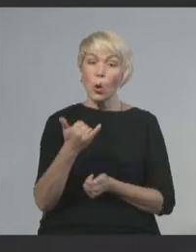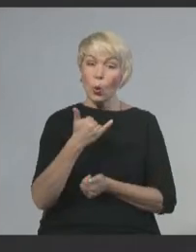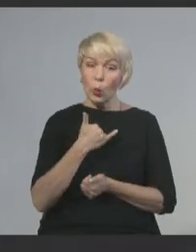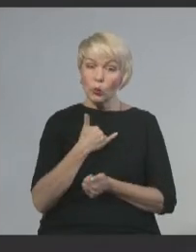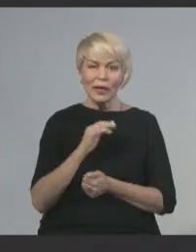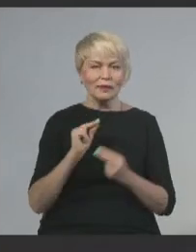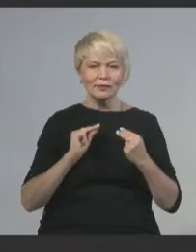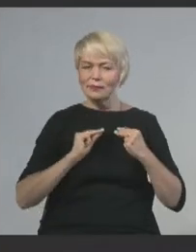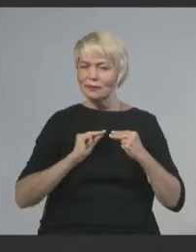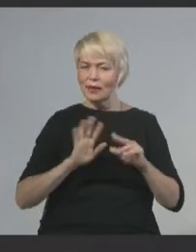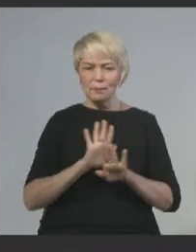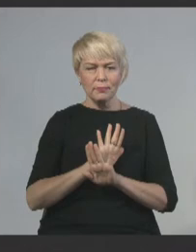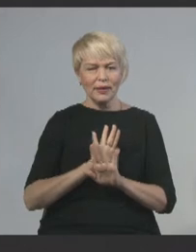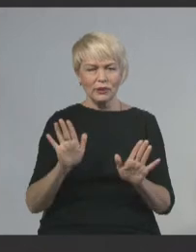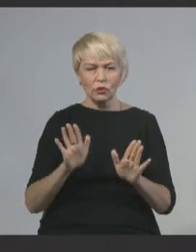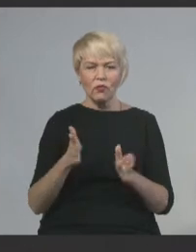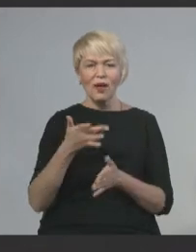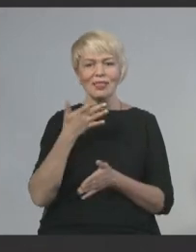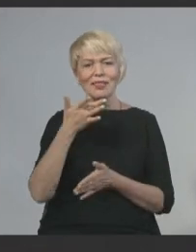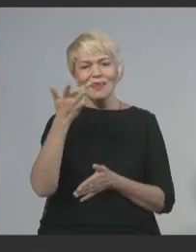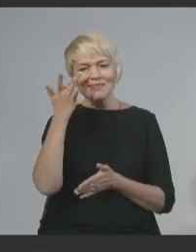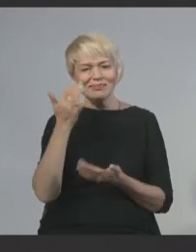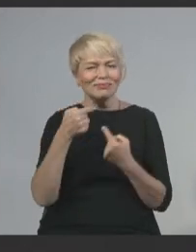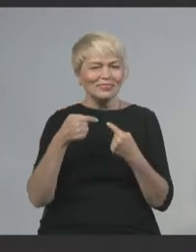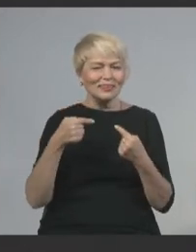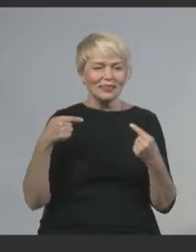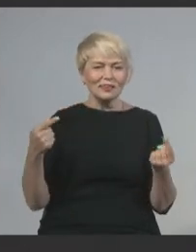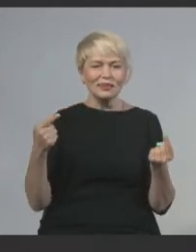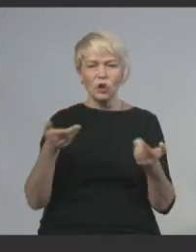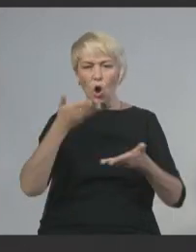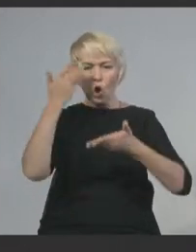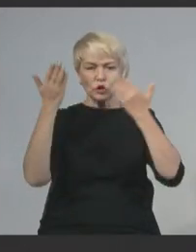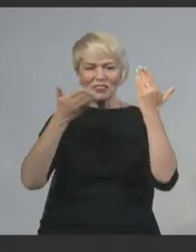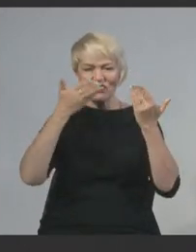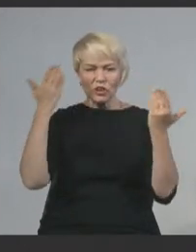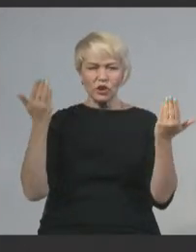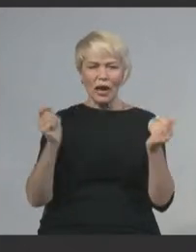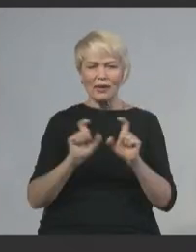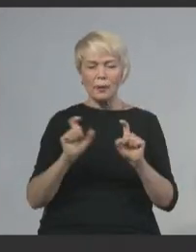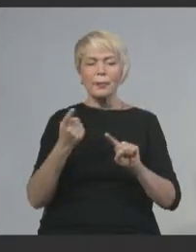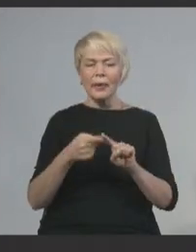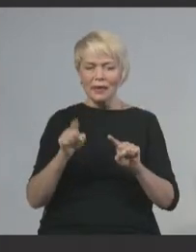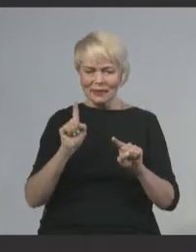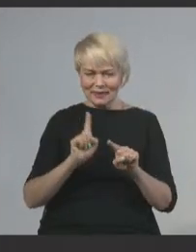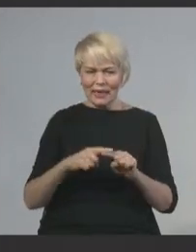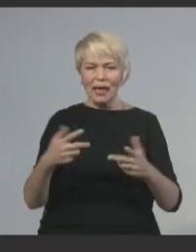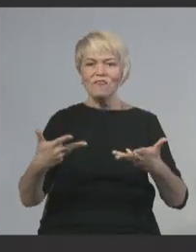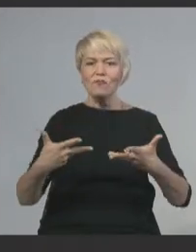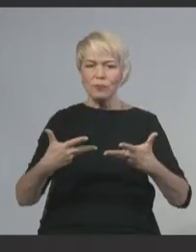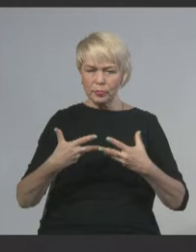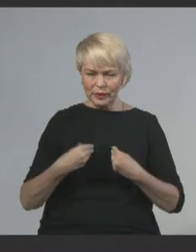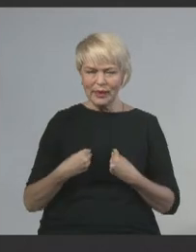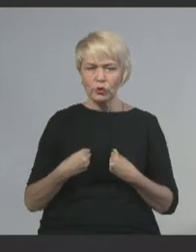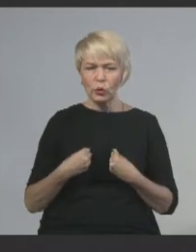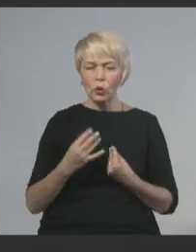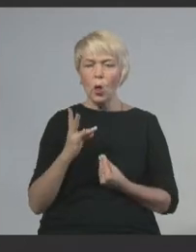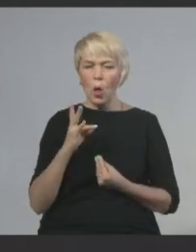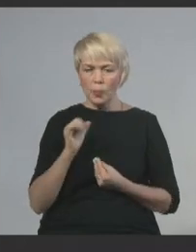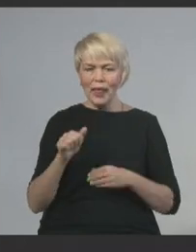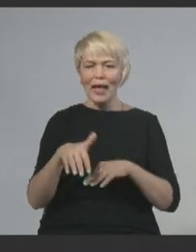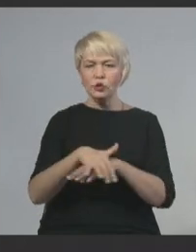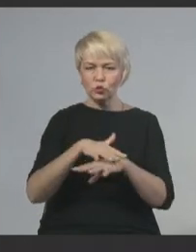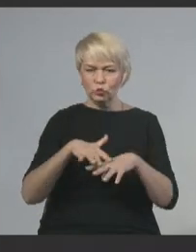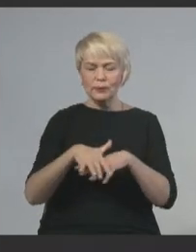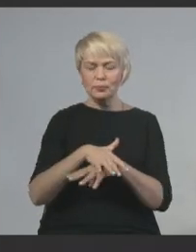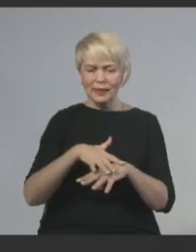concepts were not on and so on so this this will of course be affected uh by closed downs